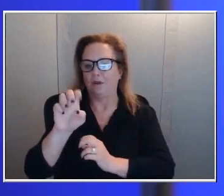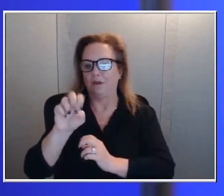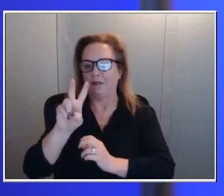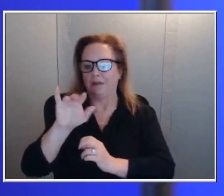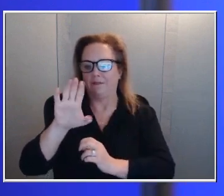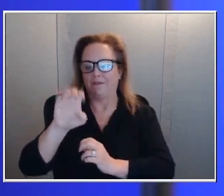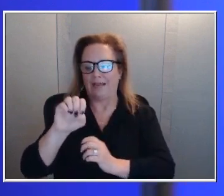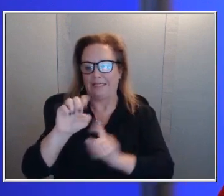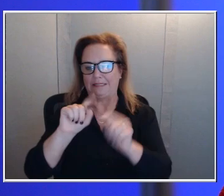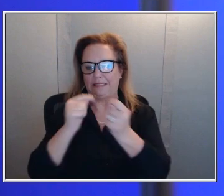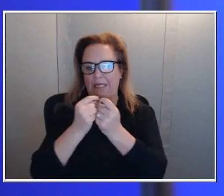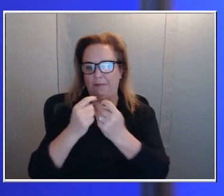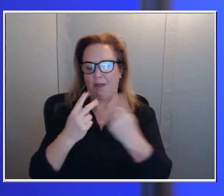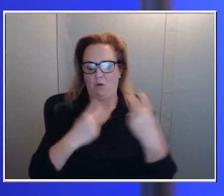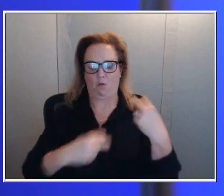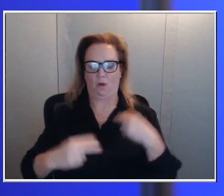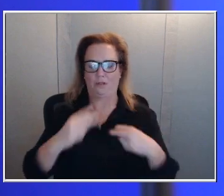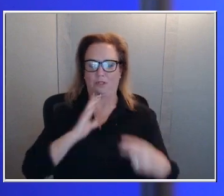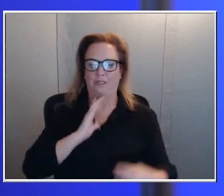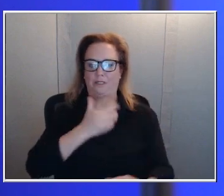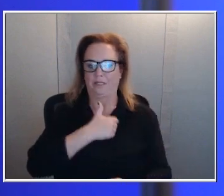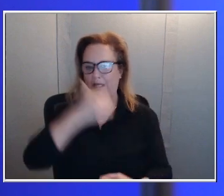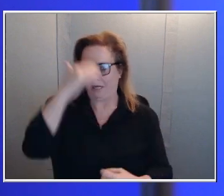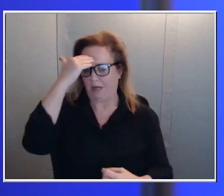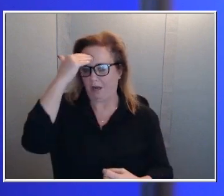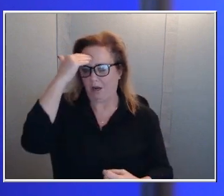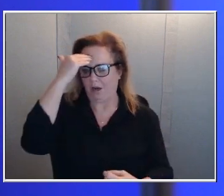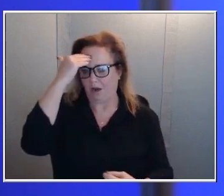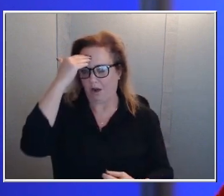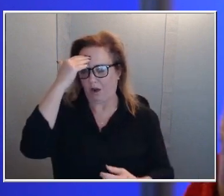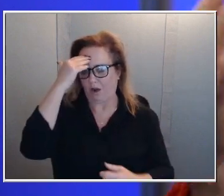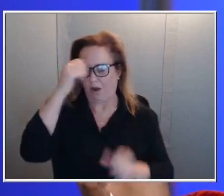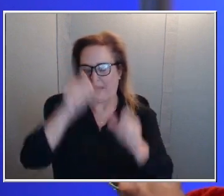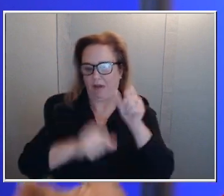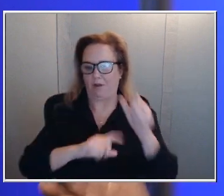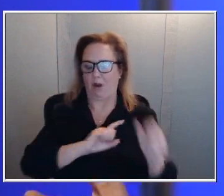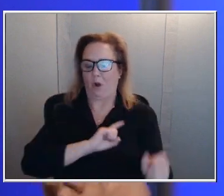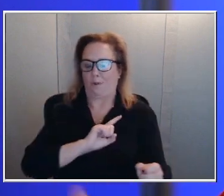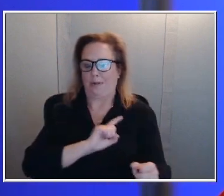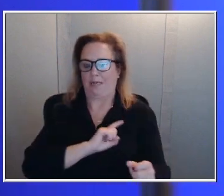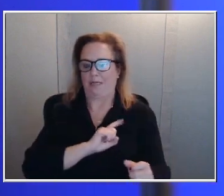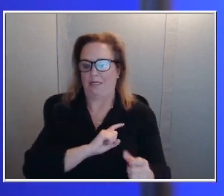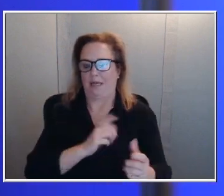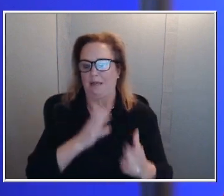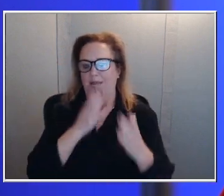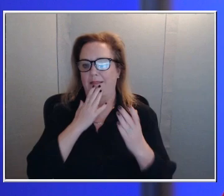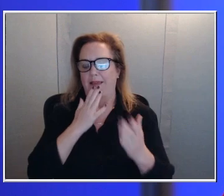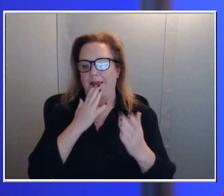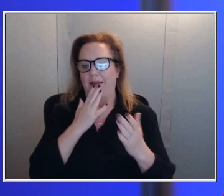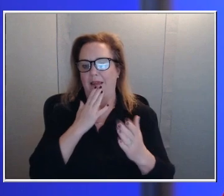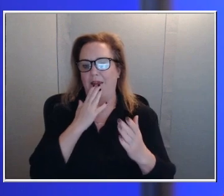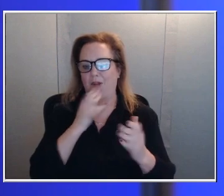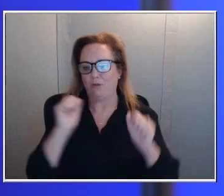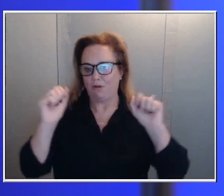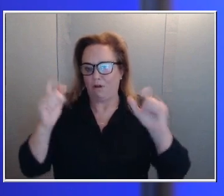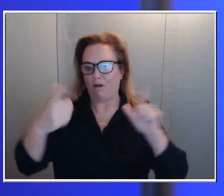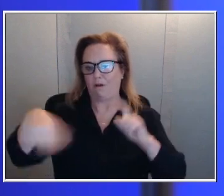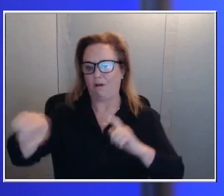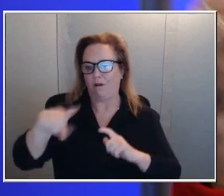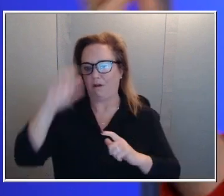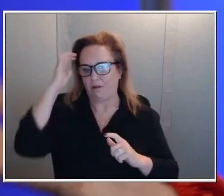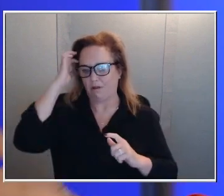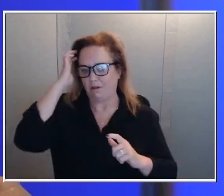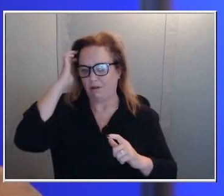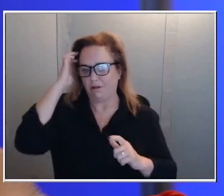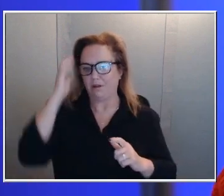our devices and know our every heartbeat. So I just have to start by saying thank you.